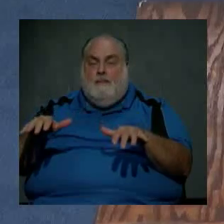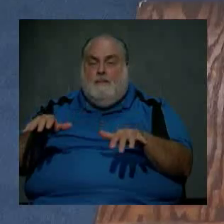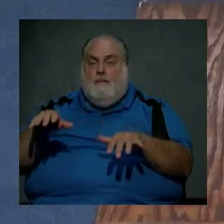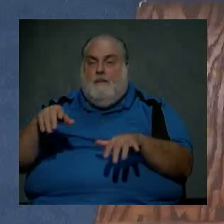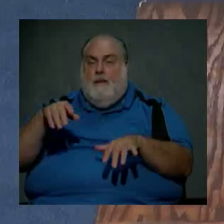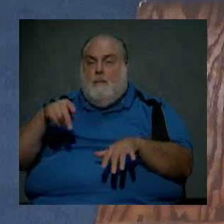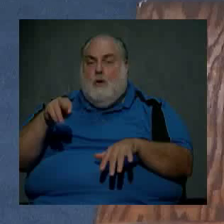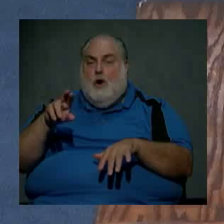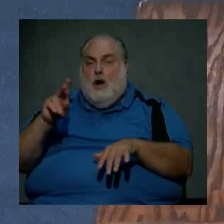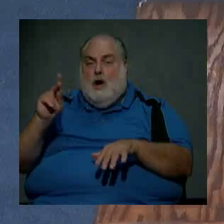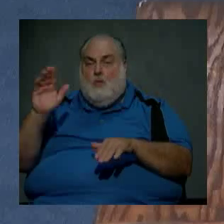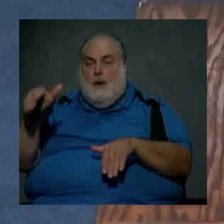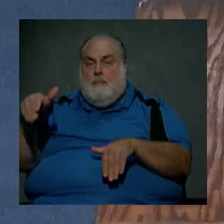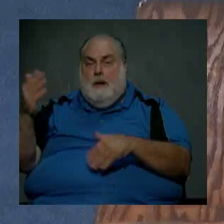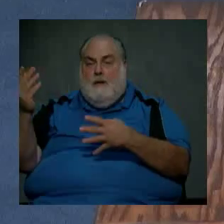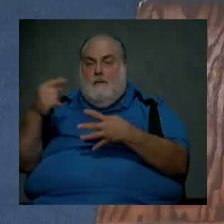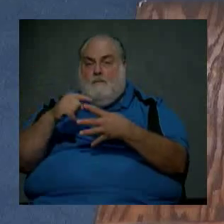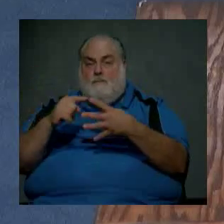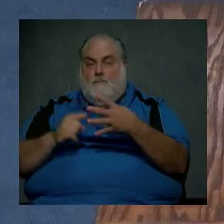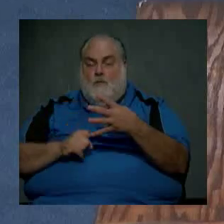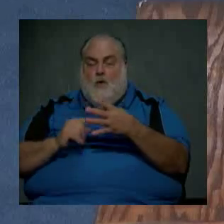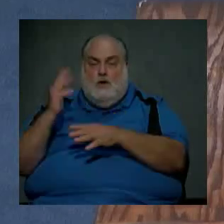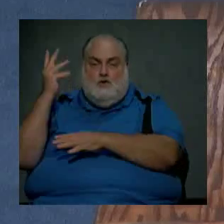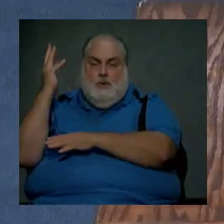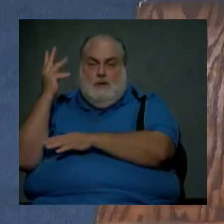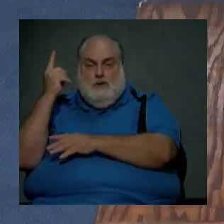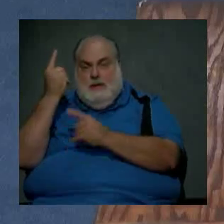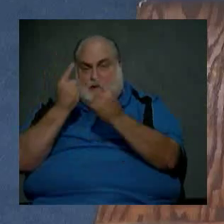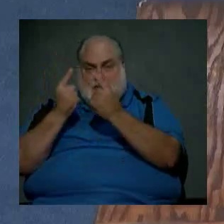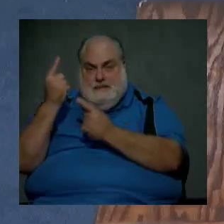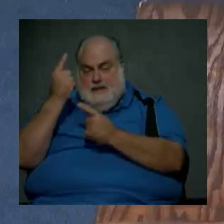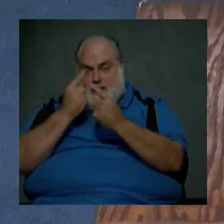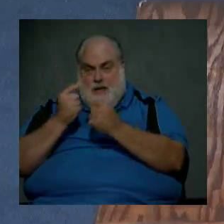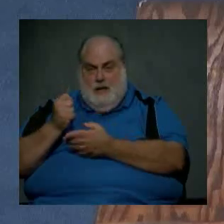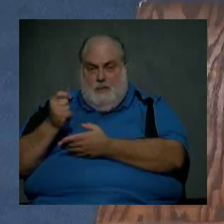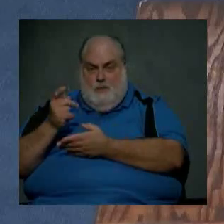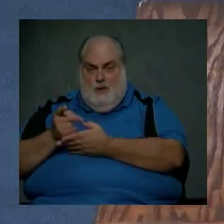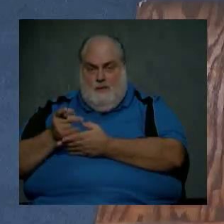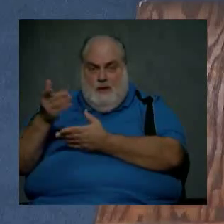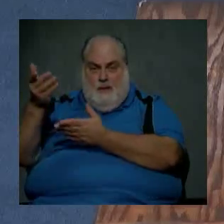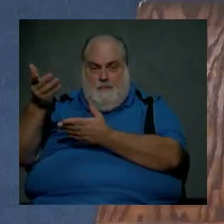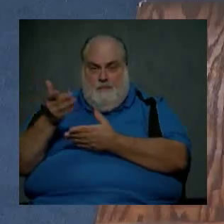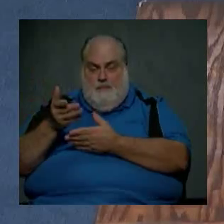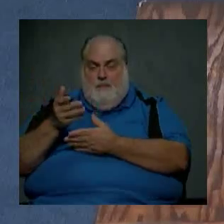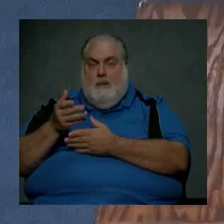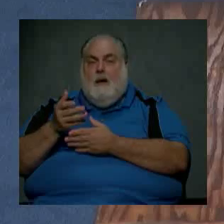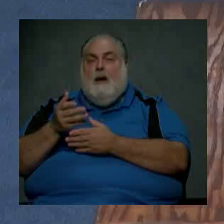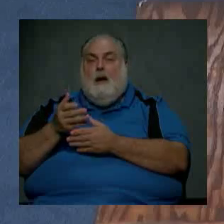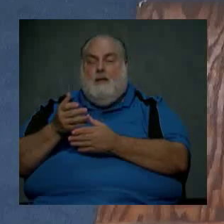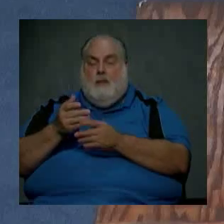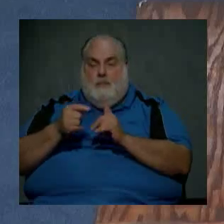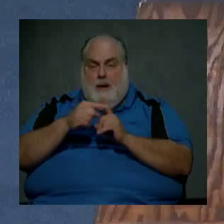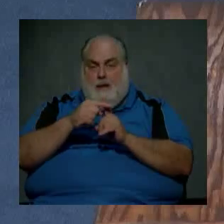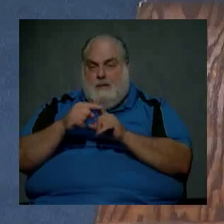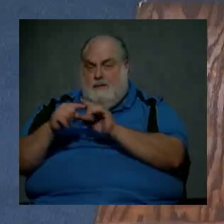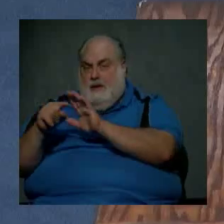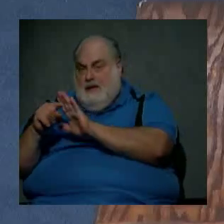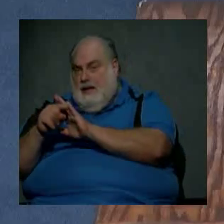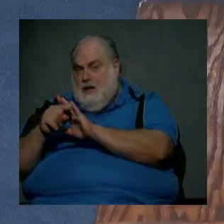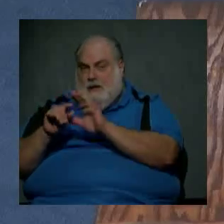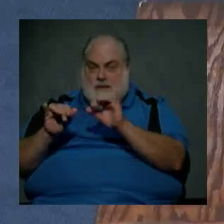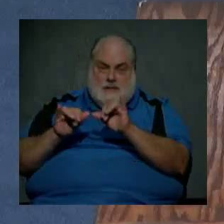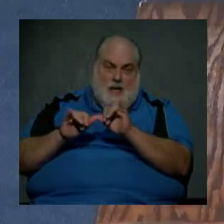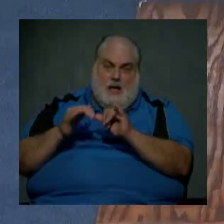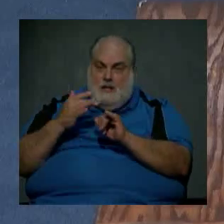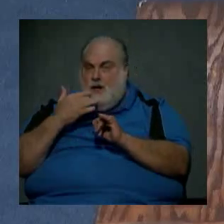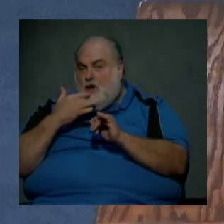types of street trees for the committee to look at, to approve. They came back with a matrix of pros and cons, size, color,